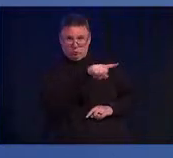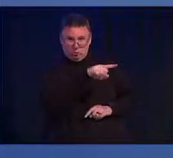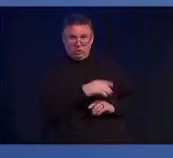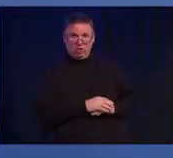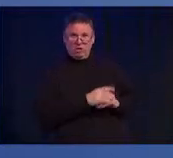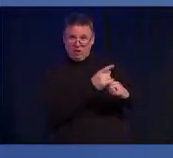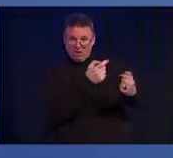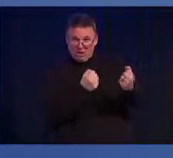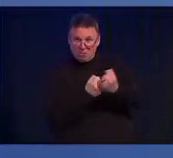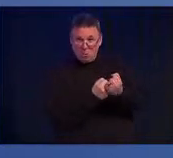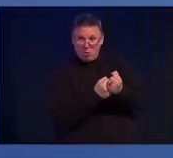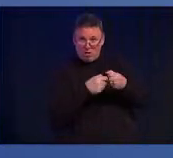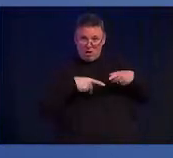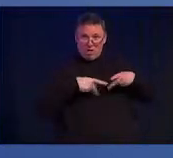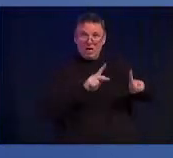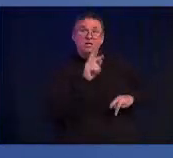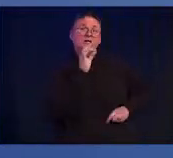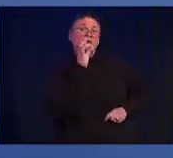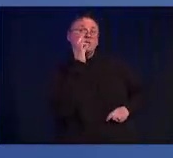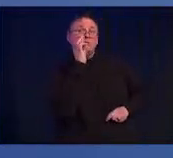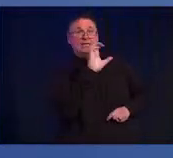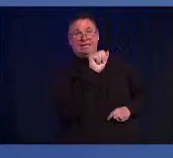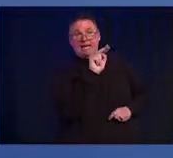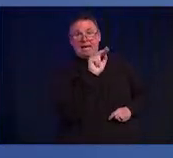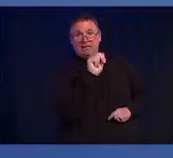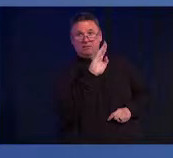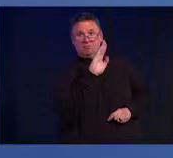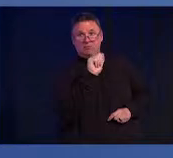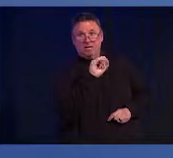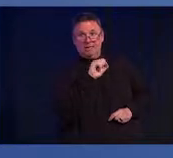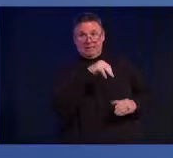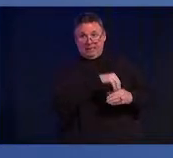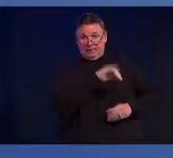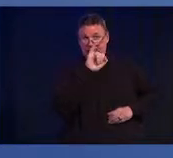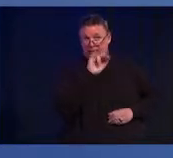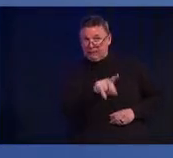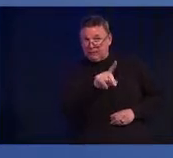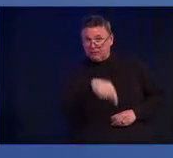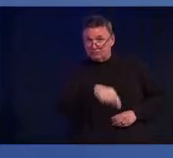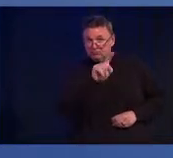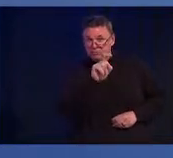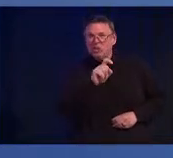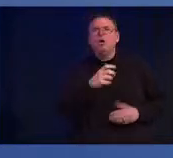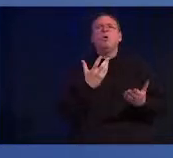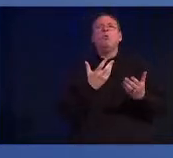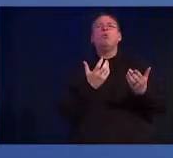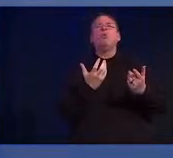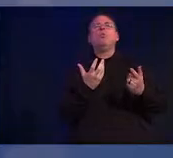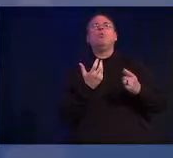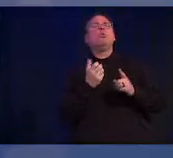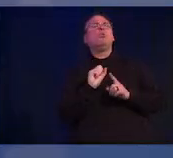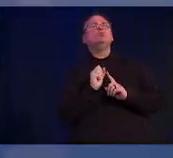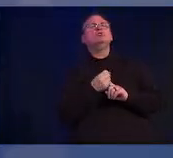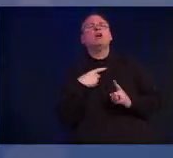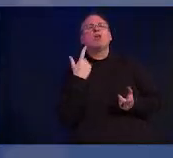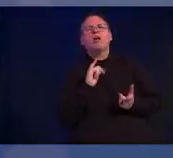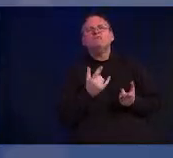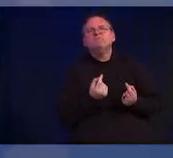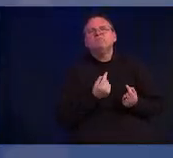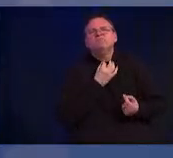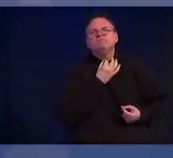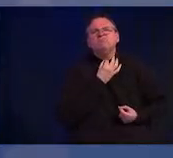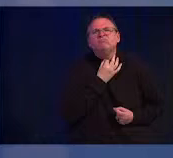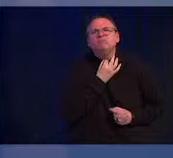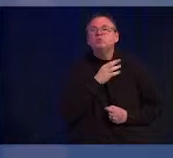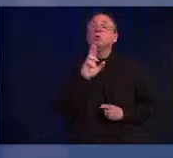of cannabis in Indiana? If so, under what circumstances and why? Mr. Rainwater? Fellow